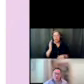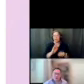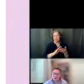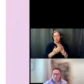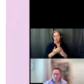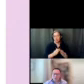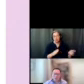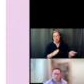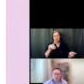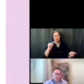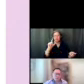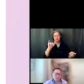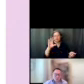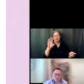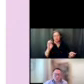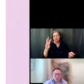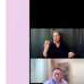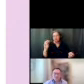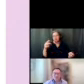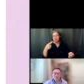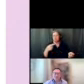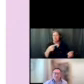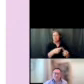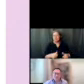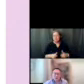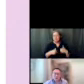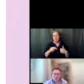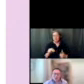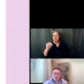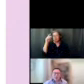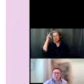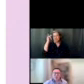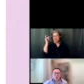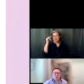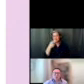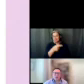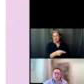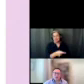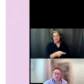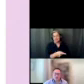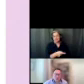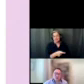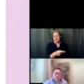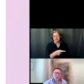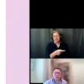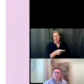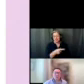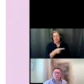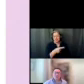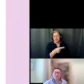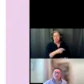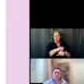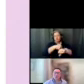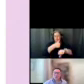know. She's up here in the Bay Area, the NorCal region here, NorCal area. She is the founder and director